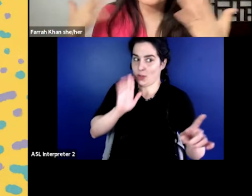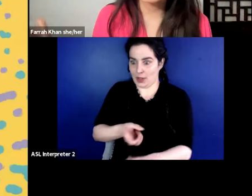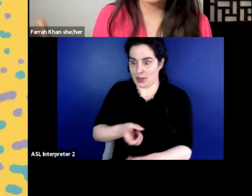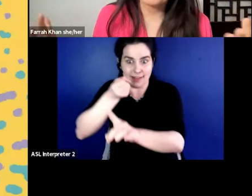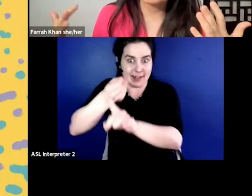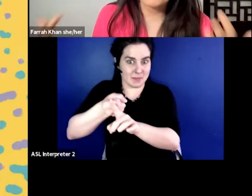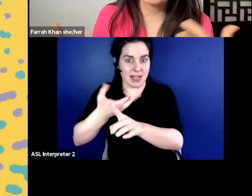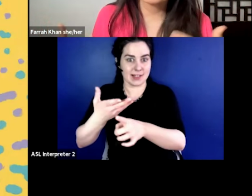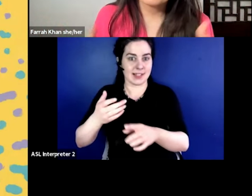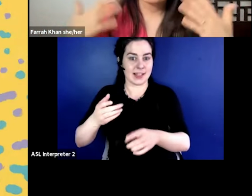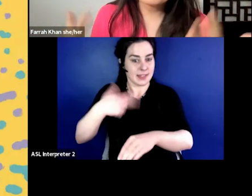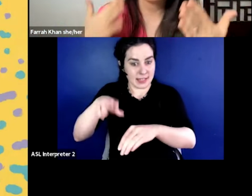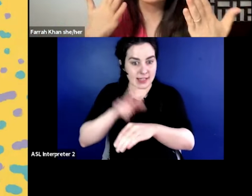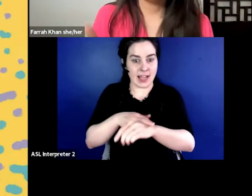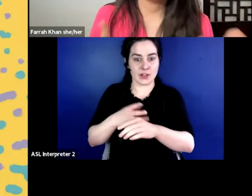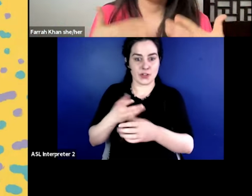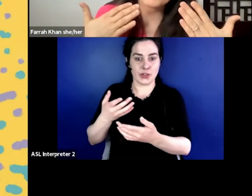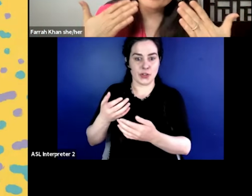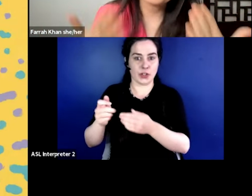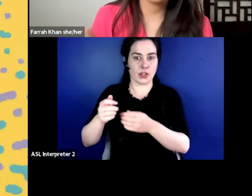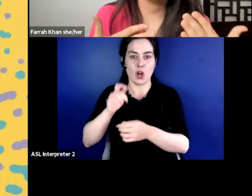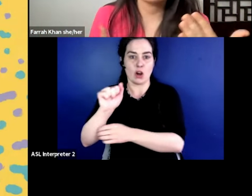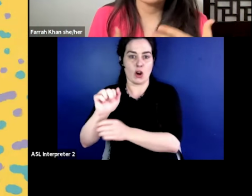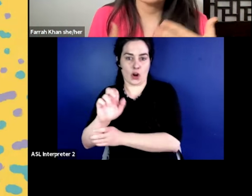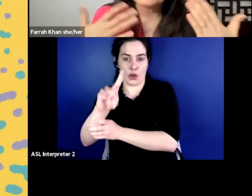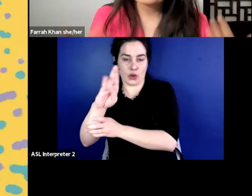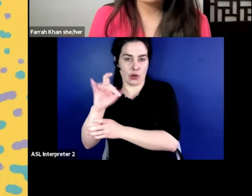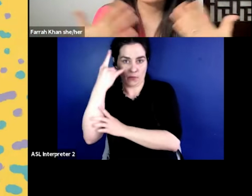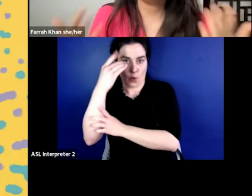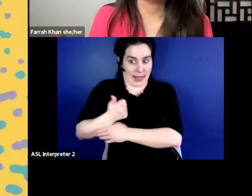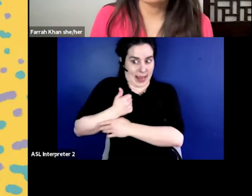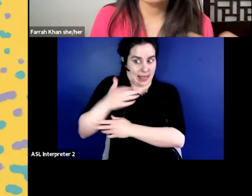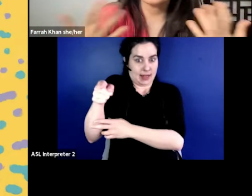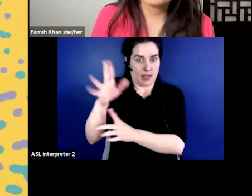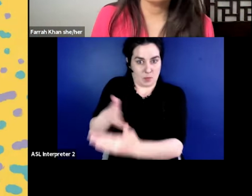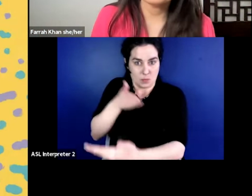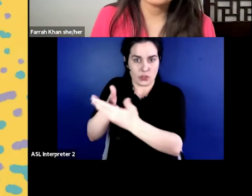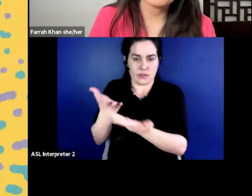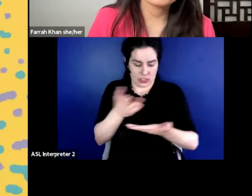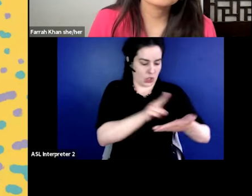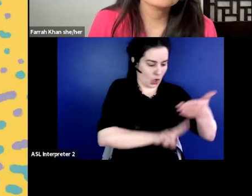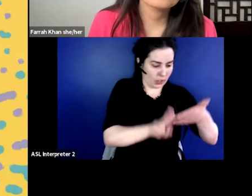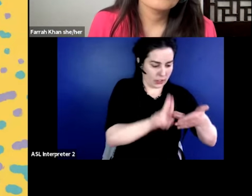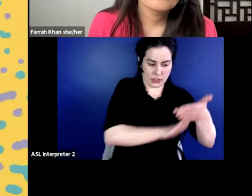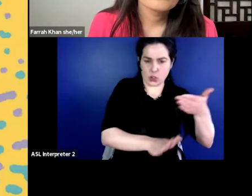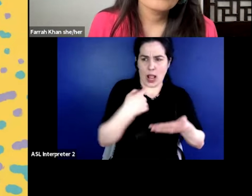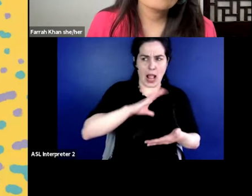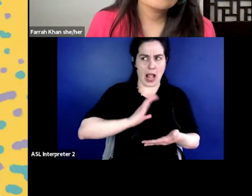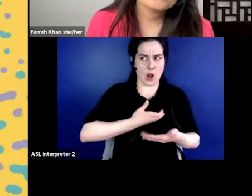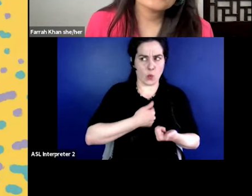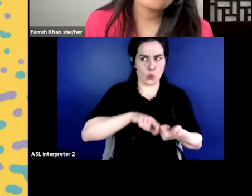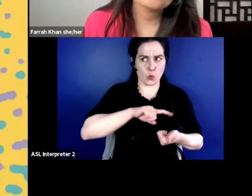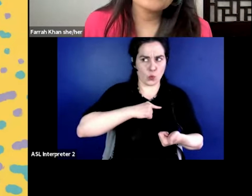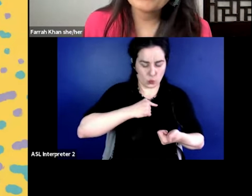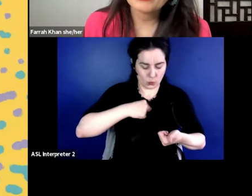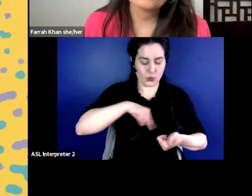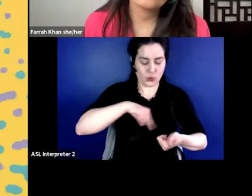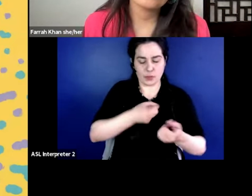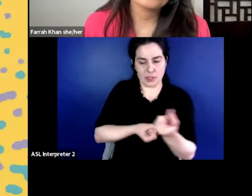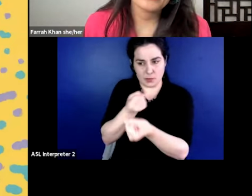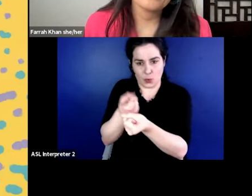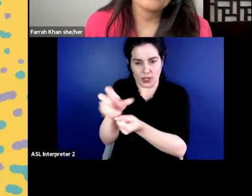on addressing gender-based violence. We look specifically on what post-secondary schools could be doing and should be doing around this. We had over 65